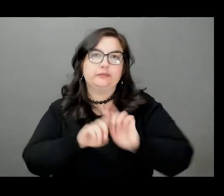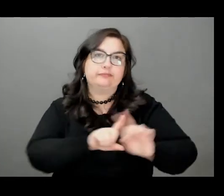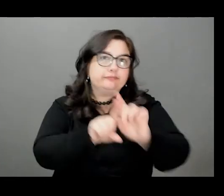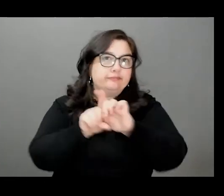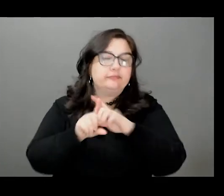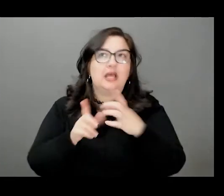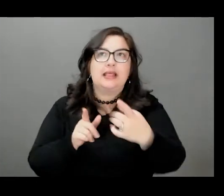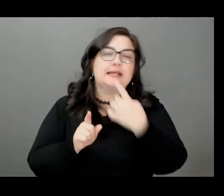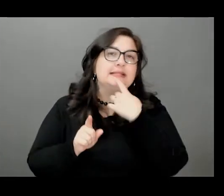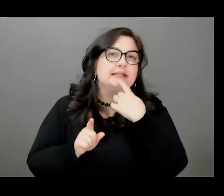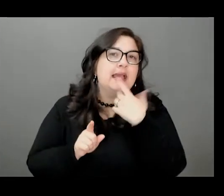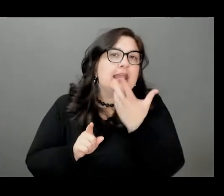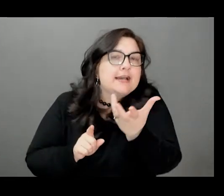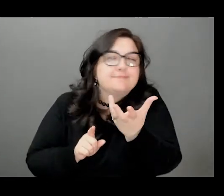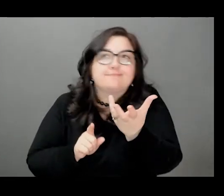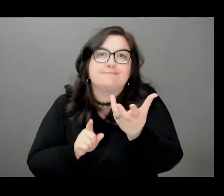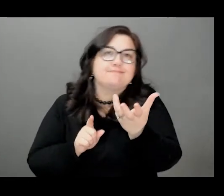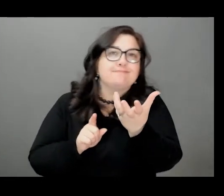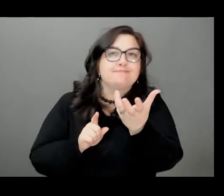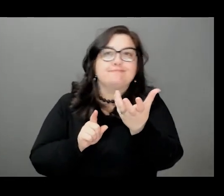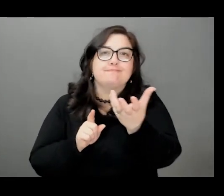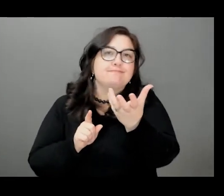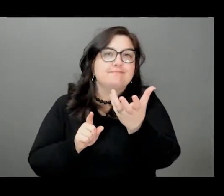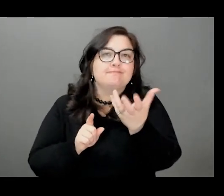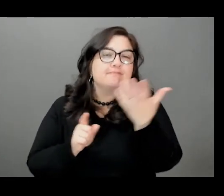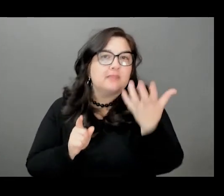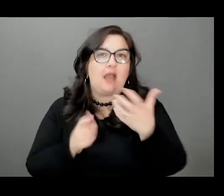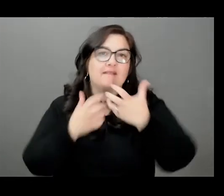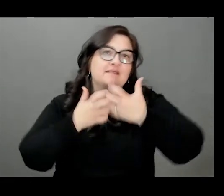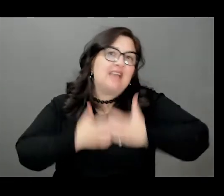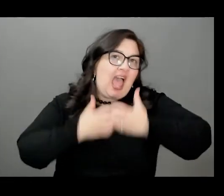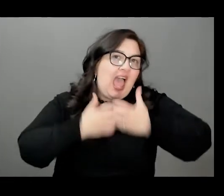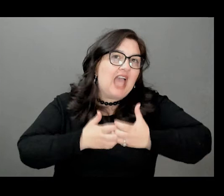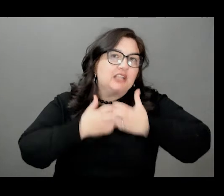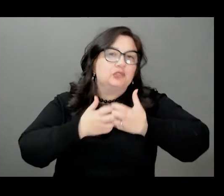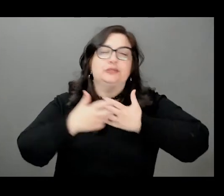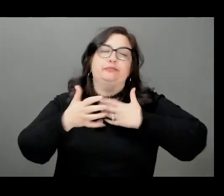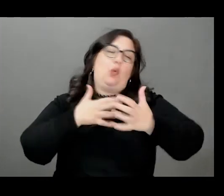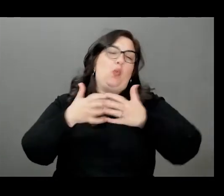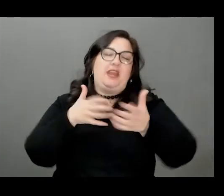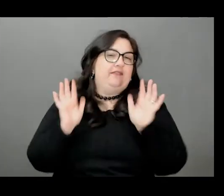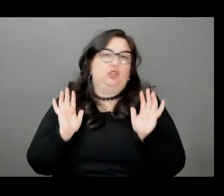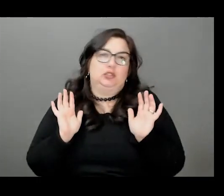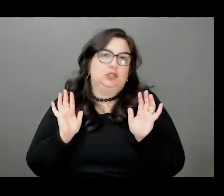Coming from, again, as you mentioned, right, from the sensor fusions, coming from like, let's say,